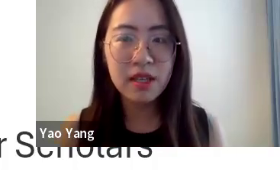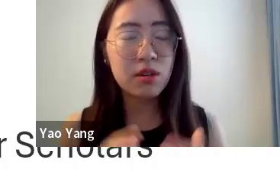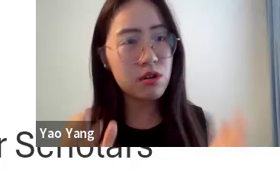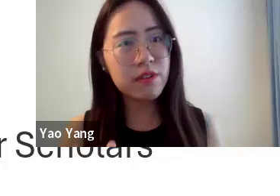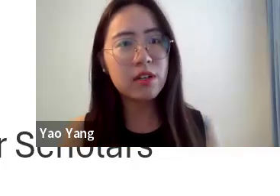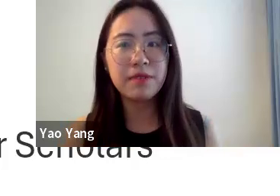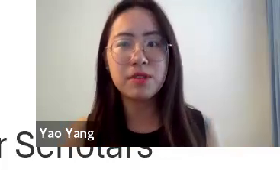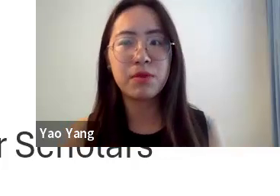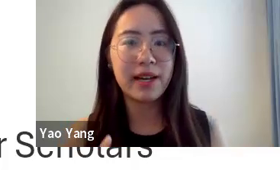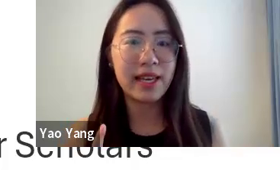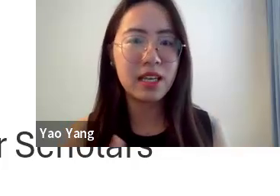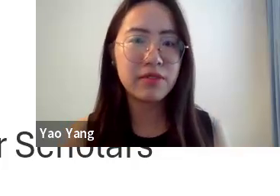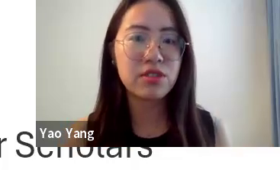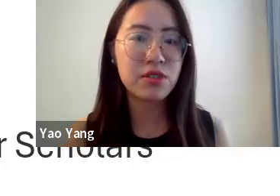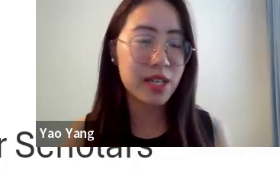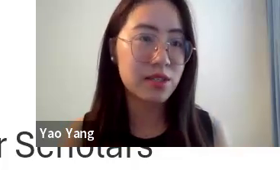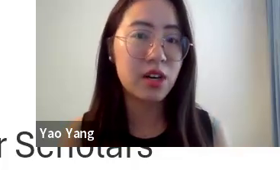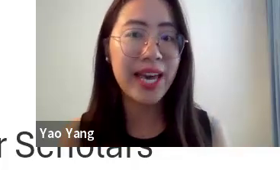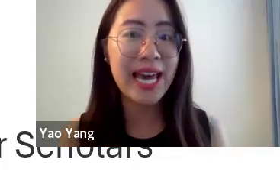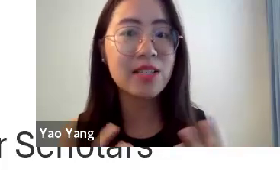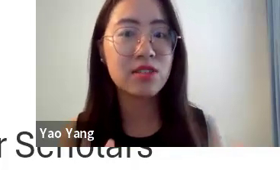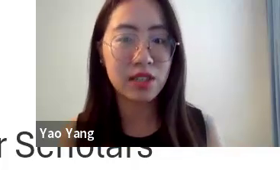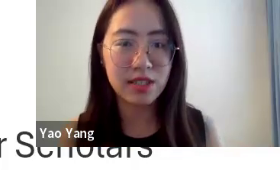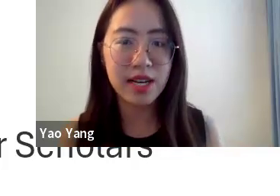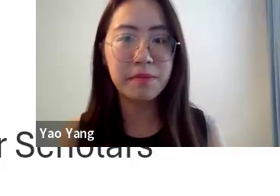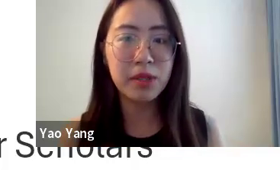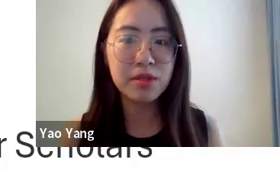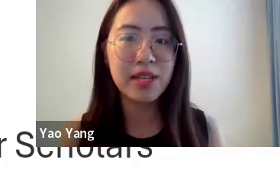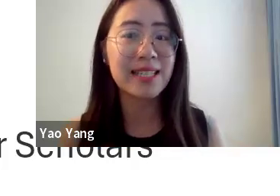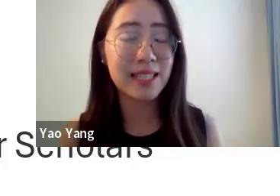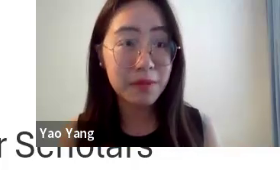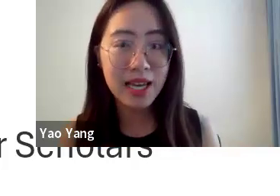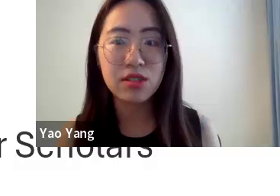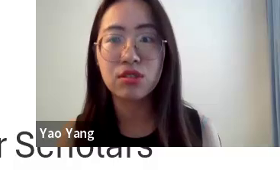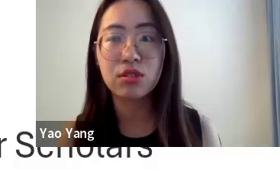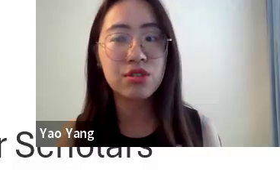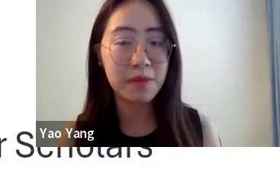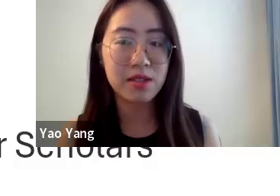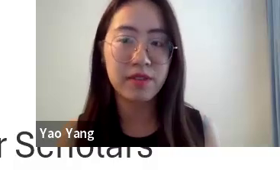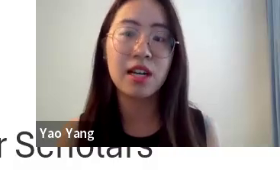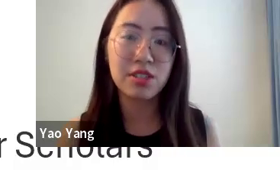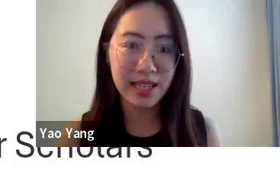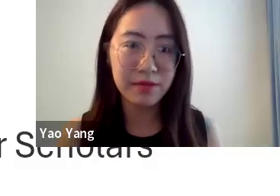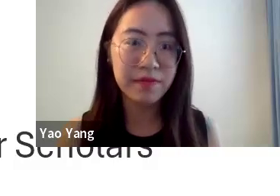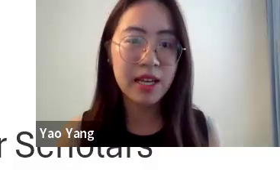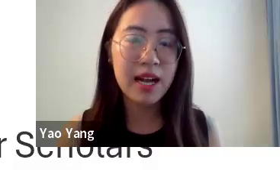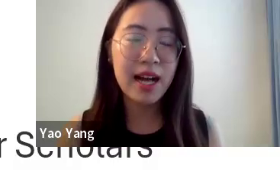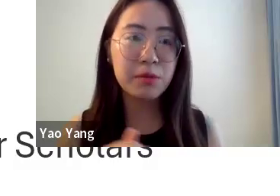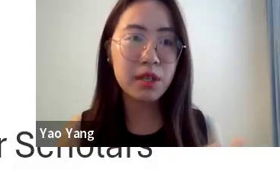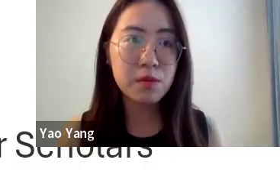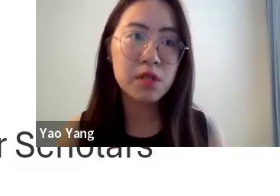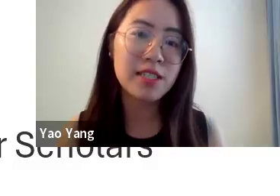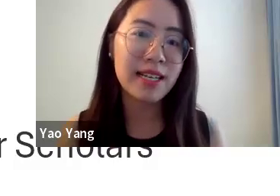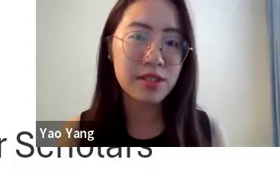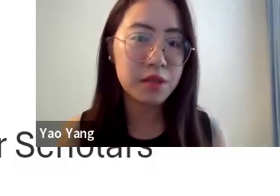counselors. So overall, FSY gives students a head start on both the academic and social demands of college life.